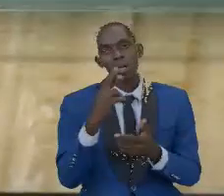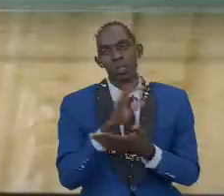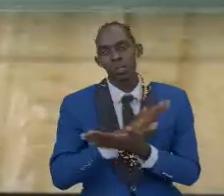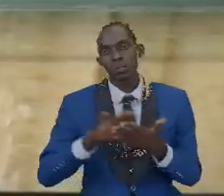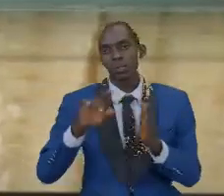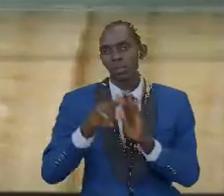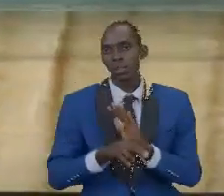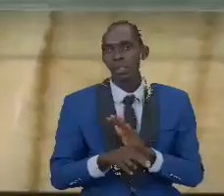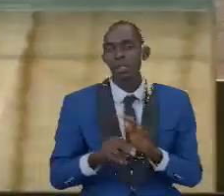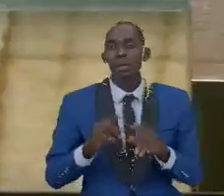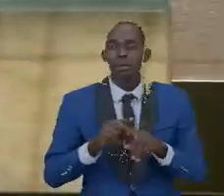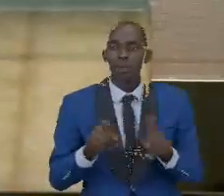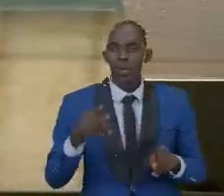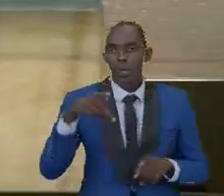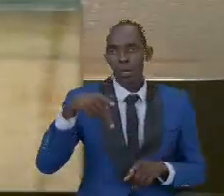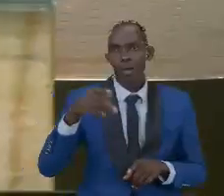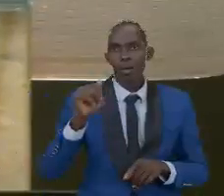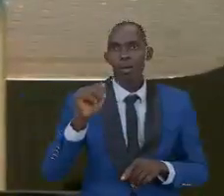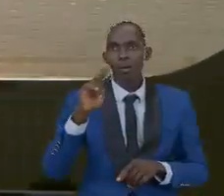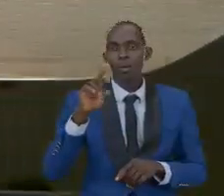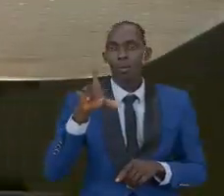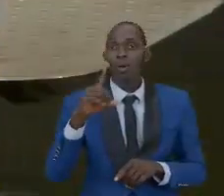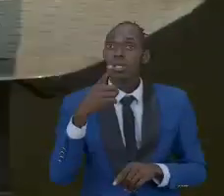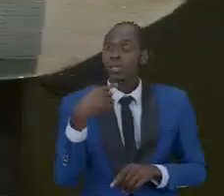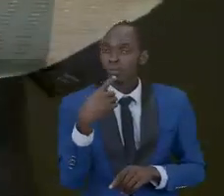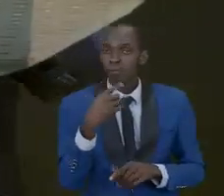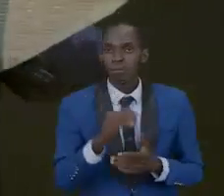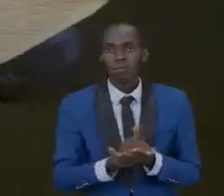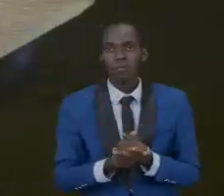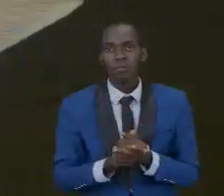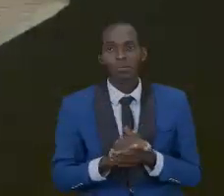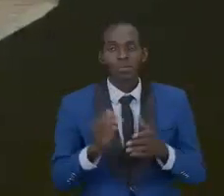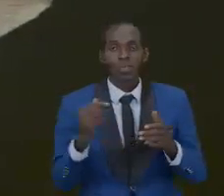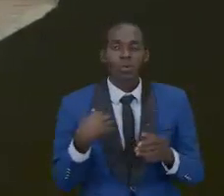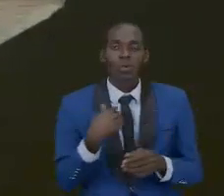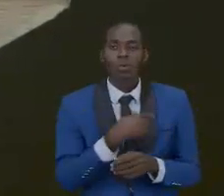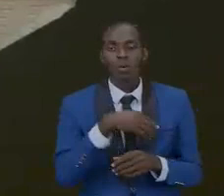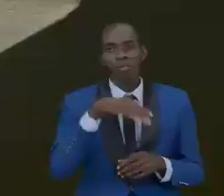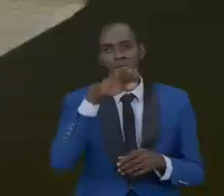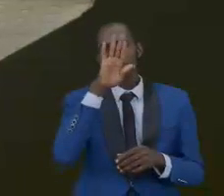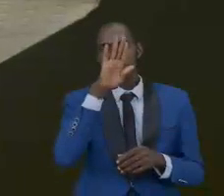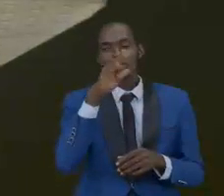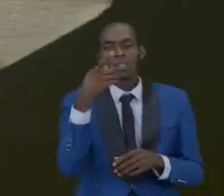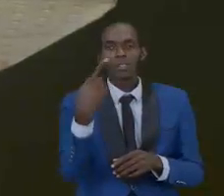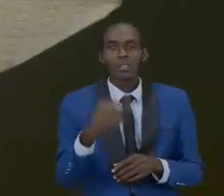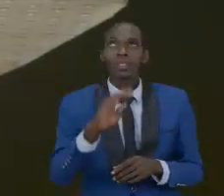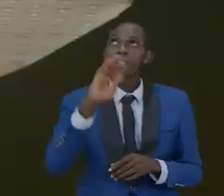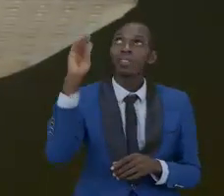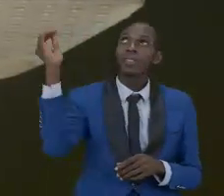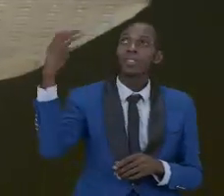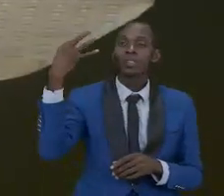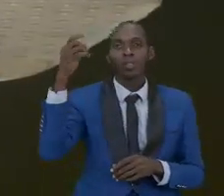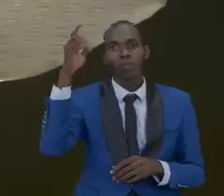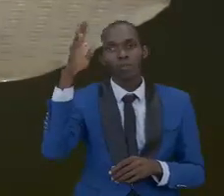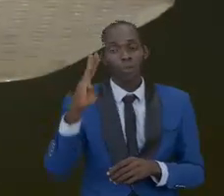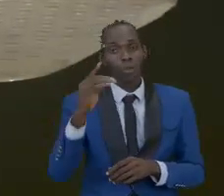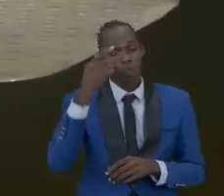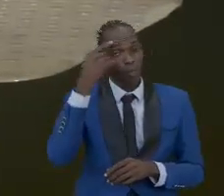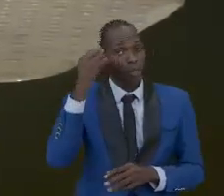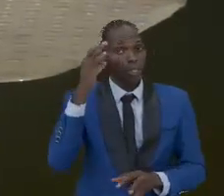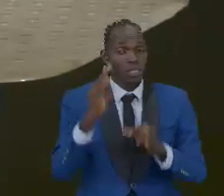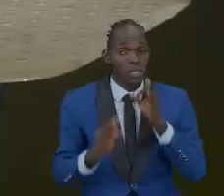and in Paul the apostles said then we frustrate the grace of God because if